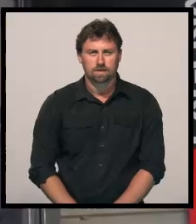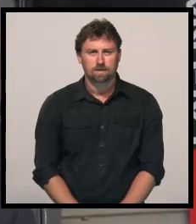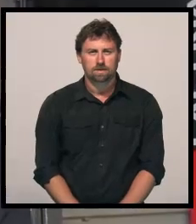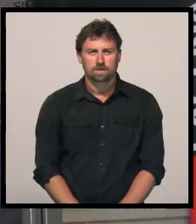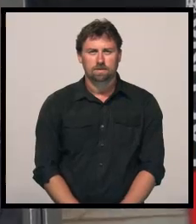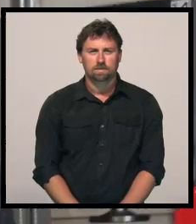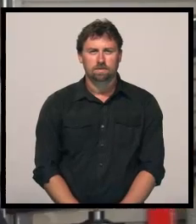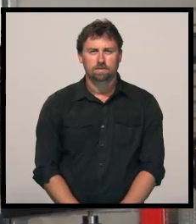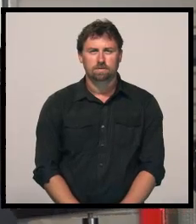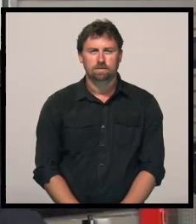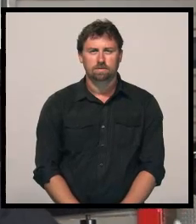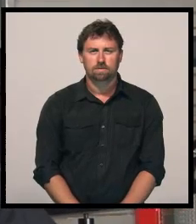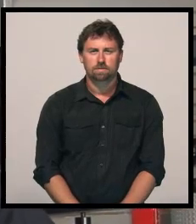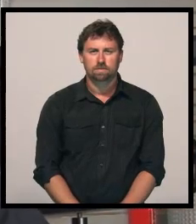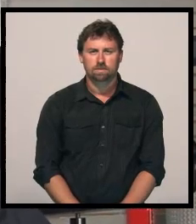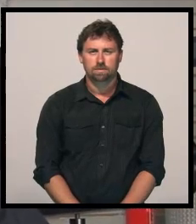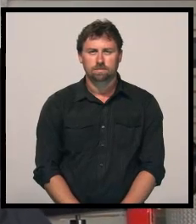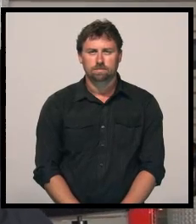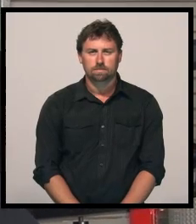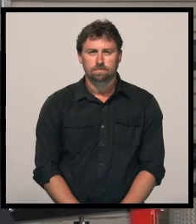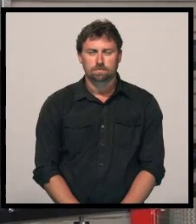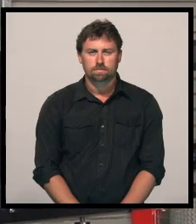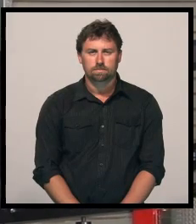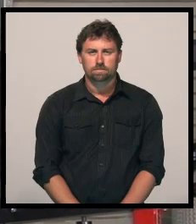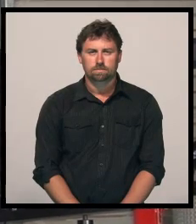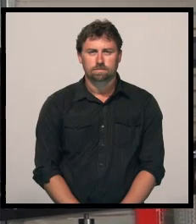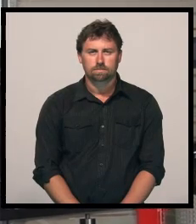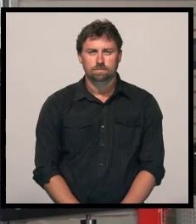There's a dag going down there, but I'll pick that up in a minute.